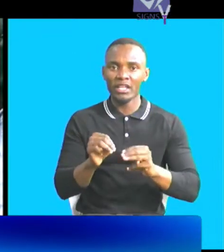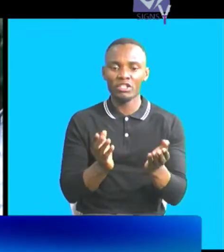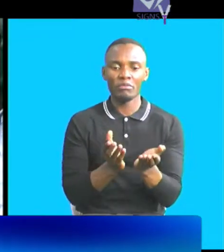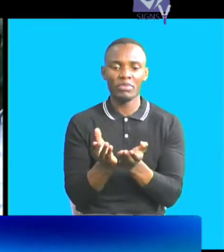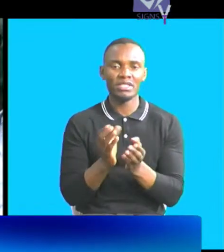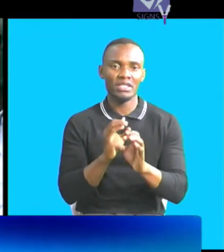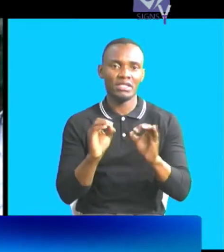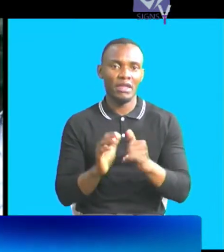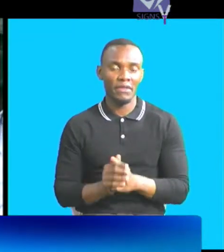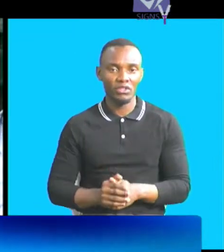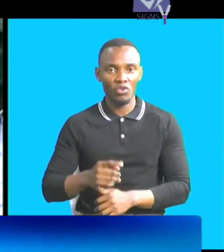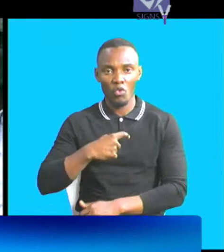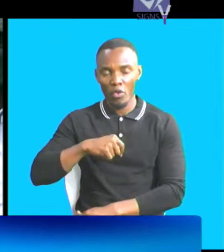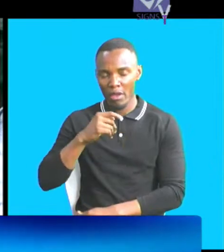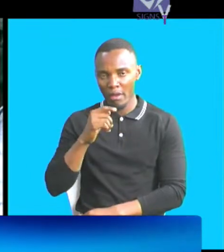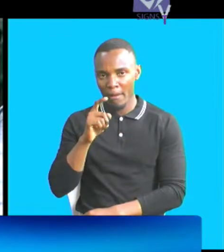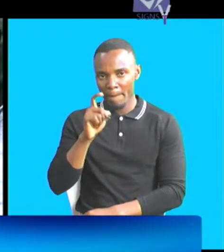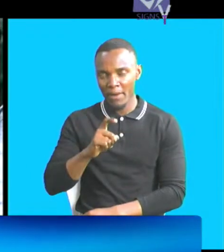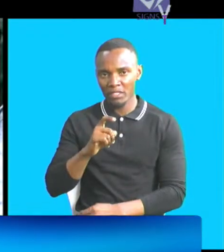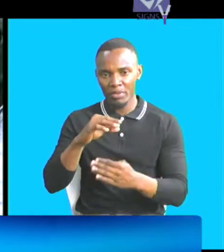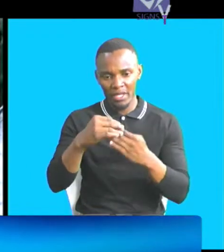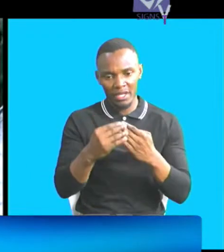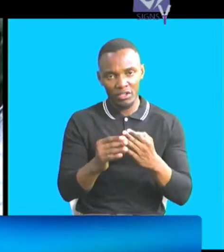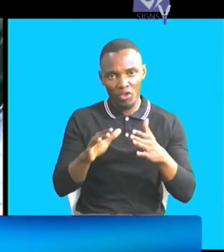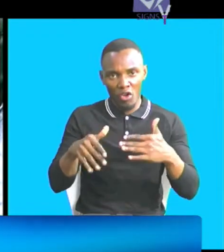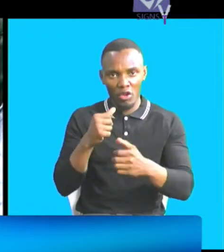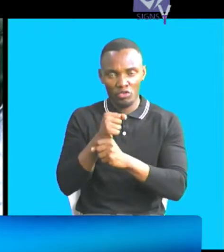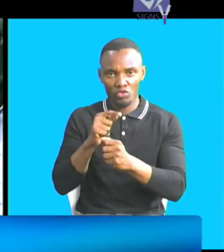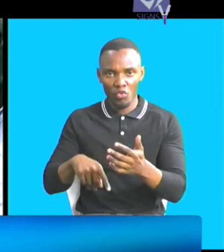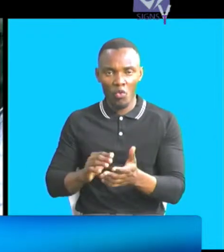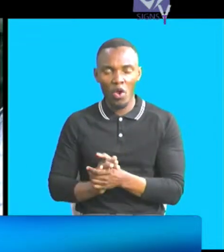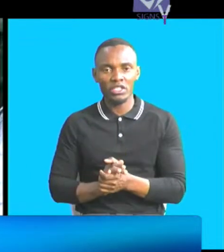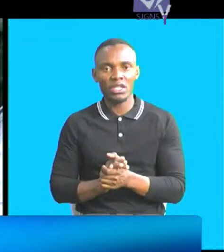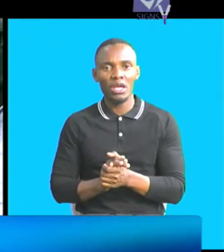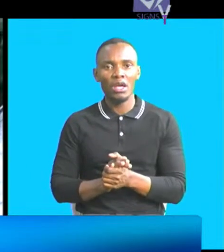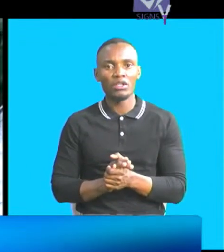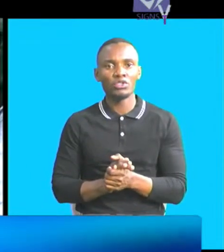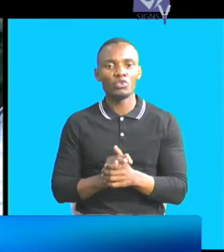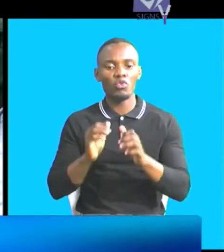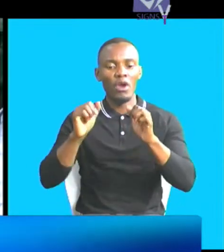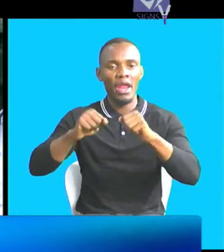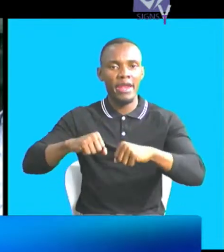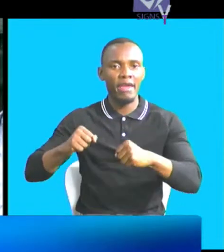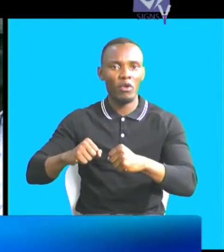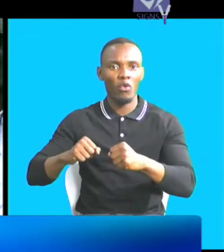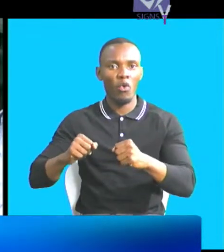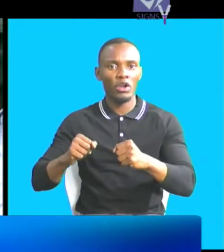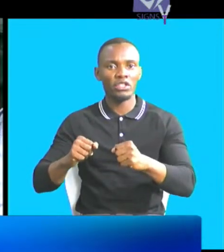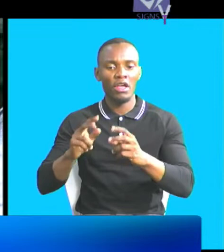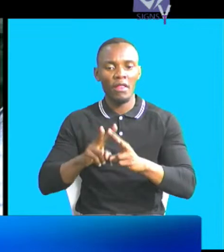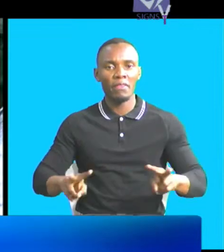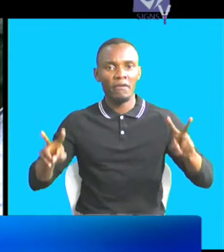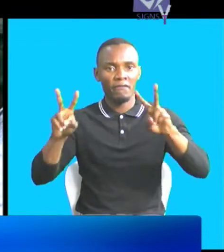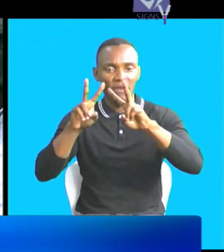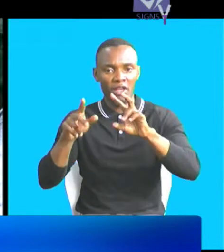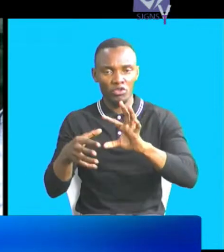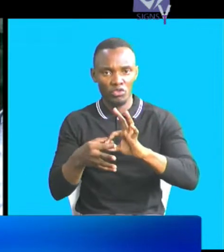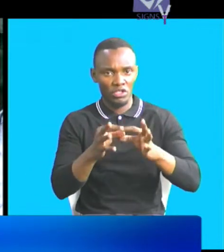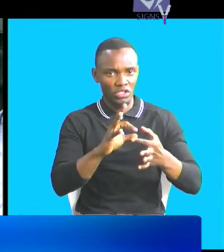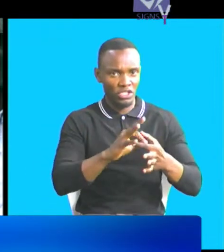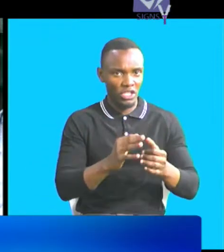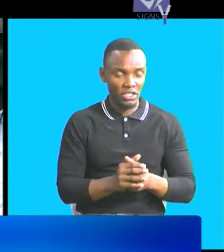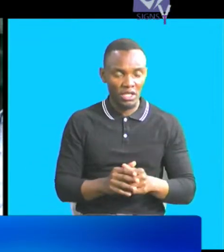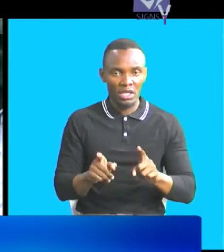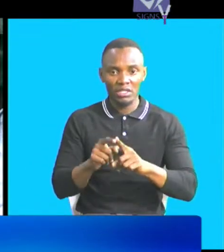need to be creative on how we enable these value chains. Capital is a challenge for farmers, but also for